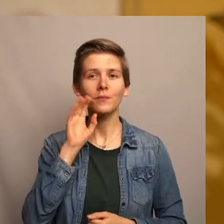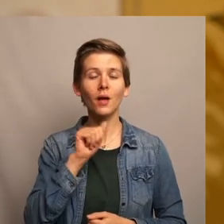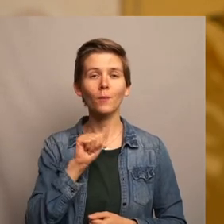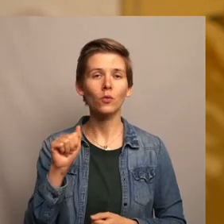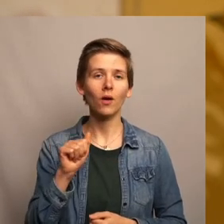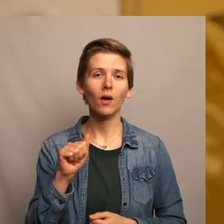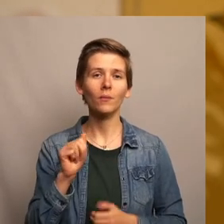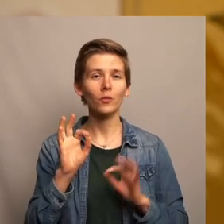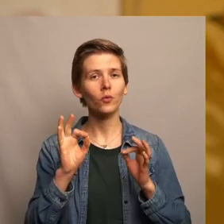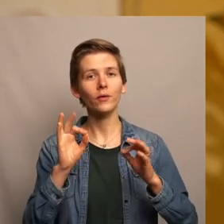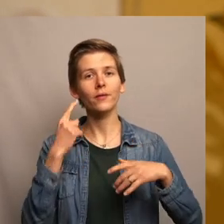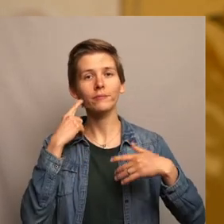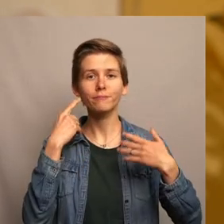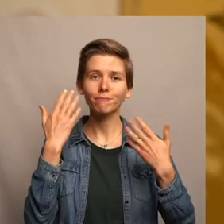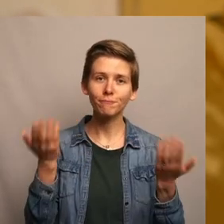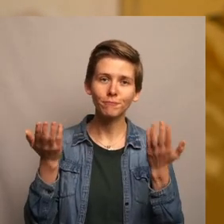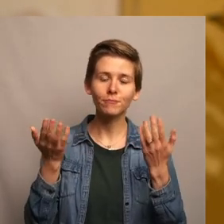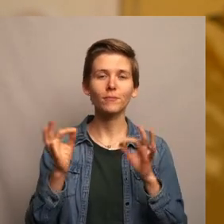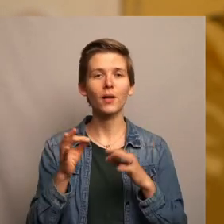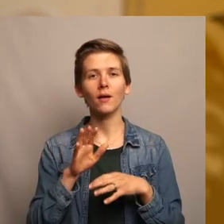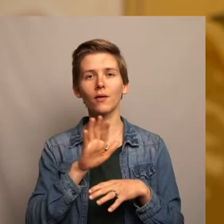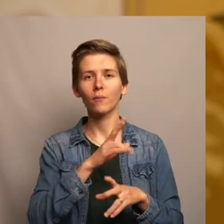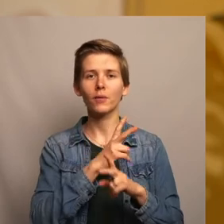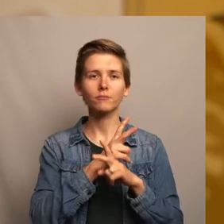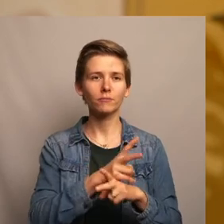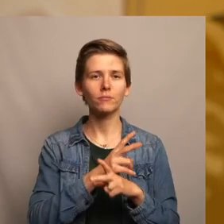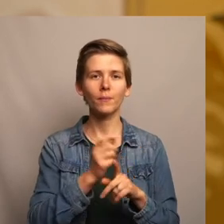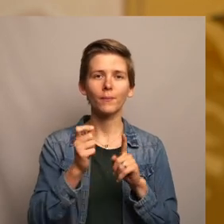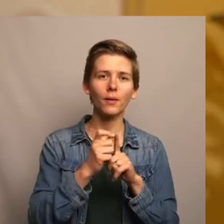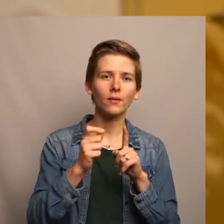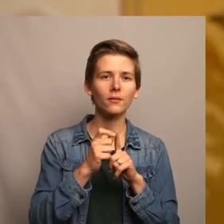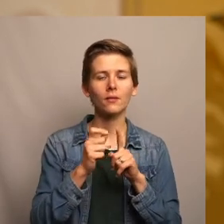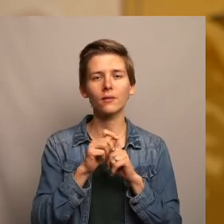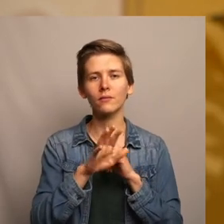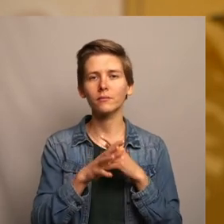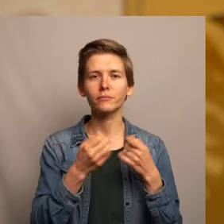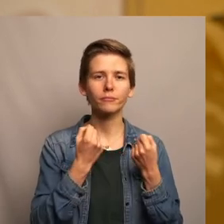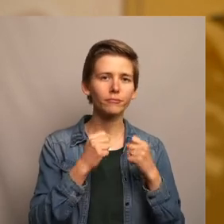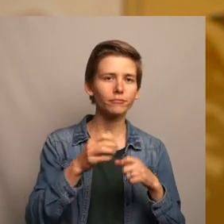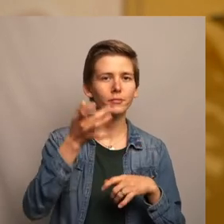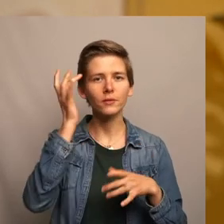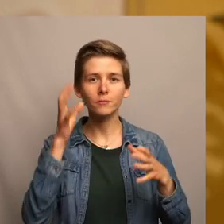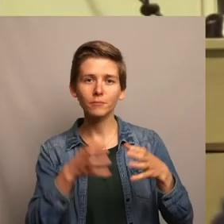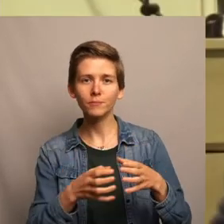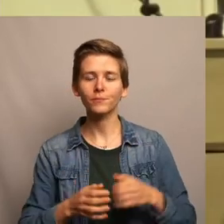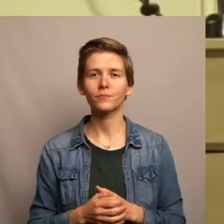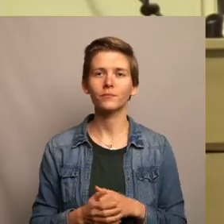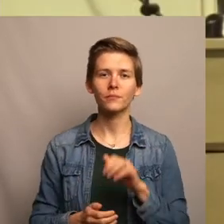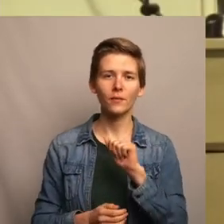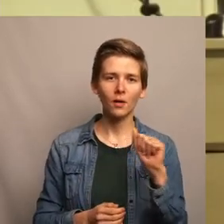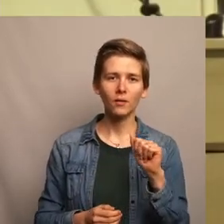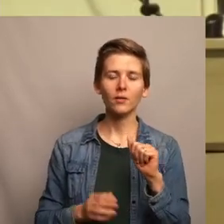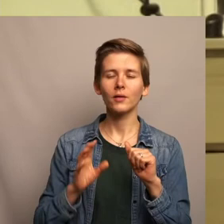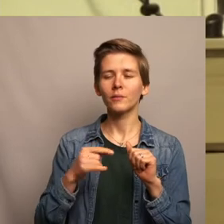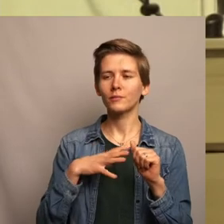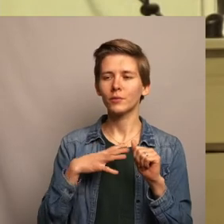How are you, and how is in your relationship with Pakistani activism and queer scene? So I'll quickly address this as well.